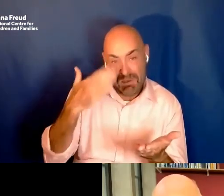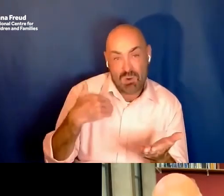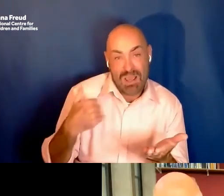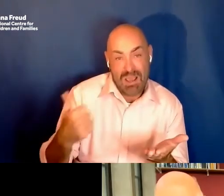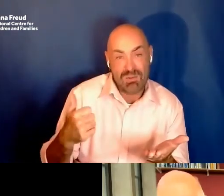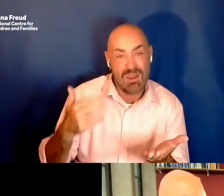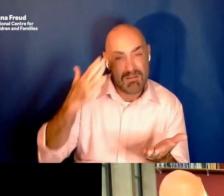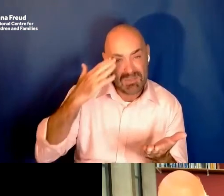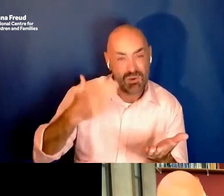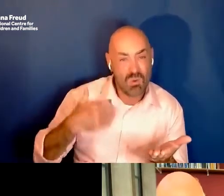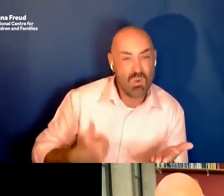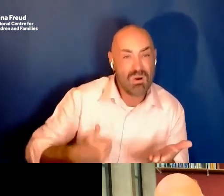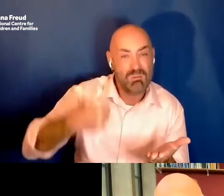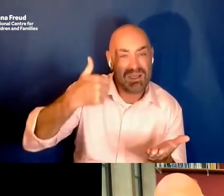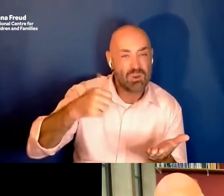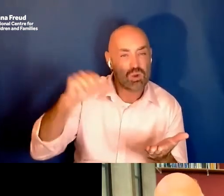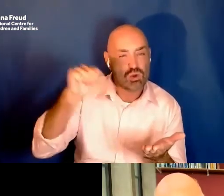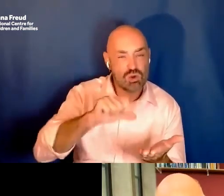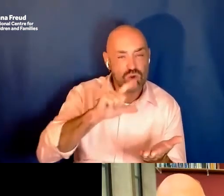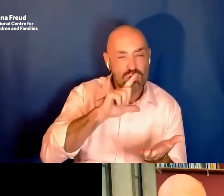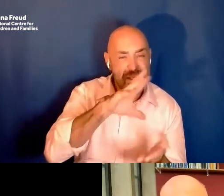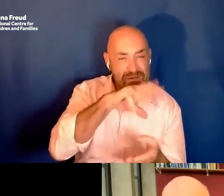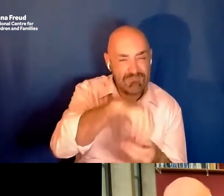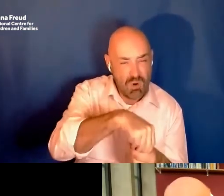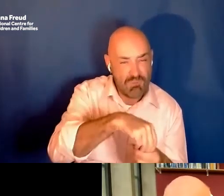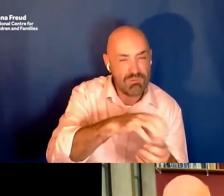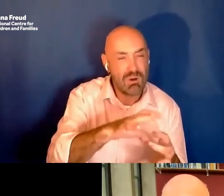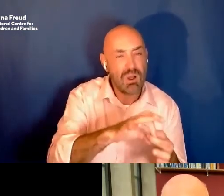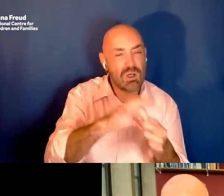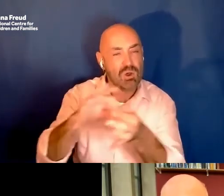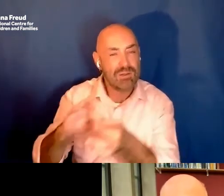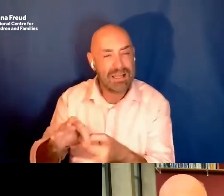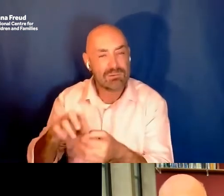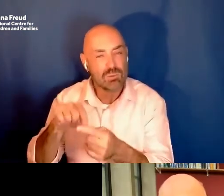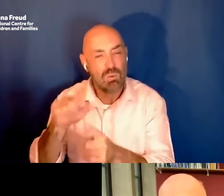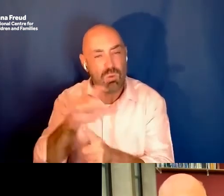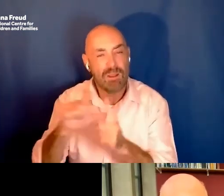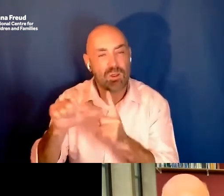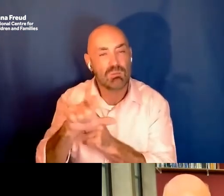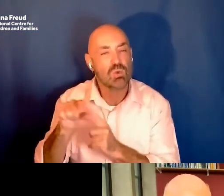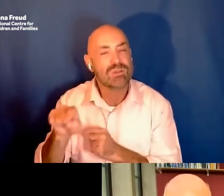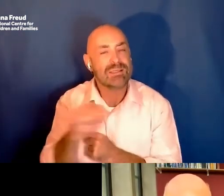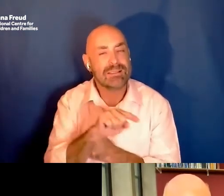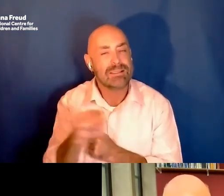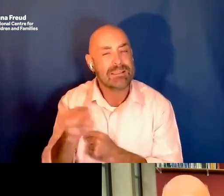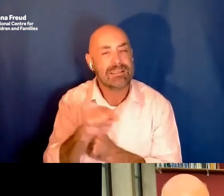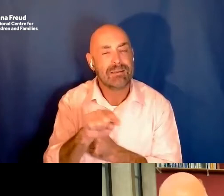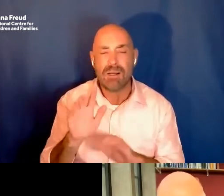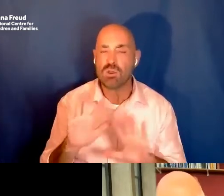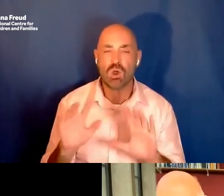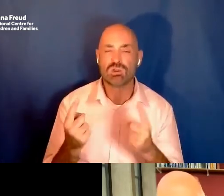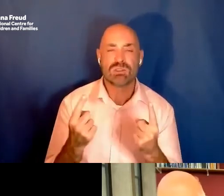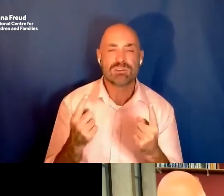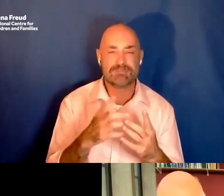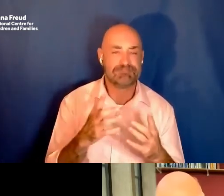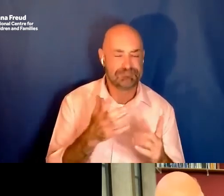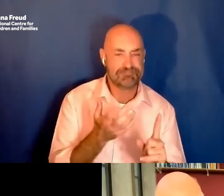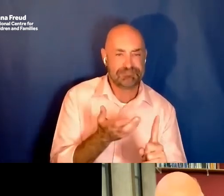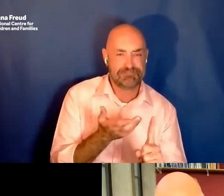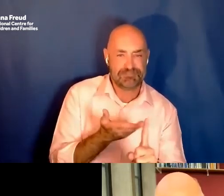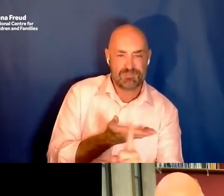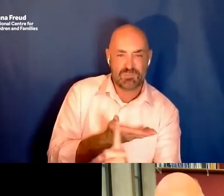more actively involve connectedness to community as opposed to just contributing